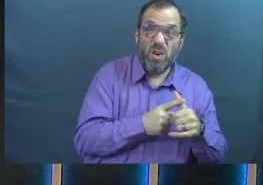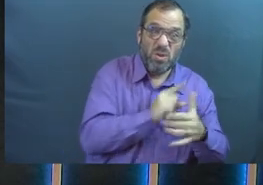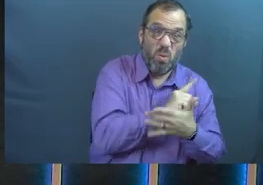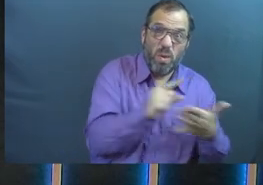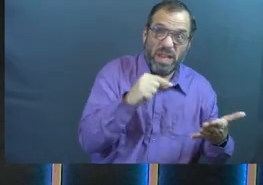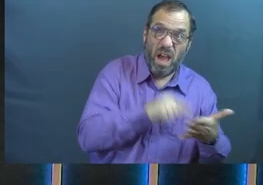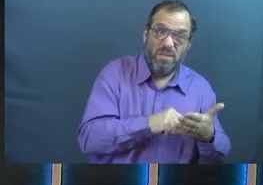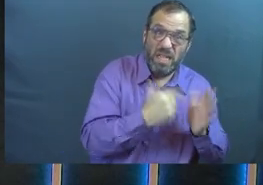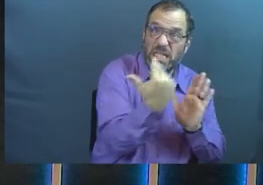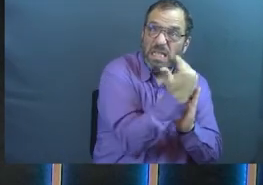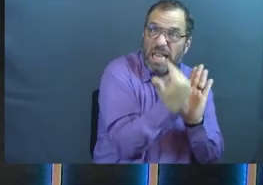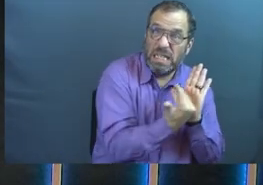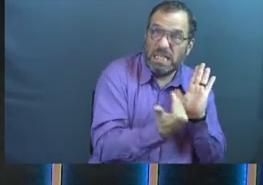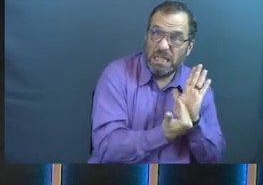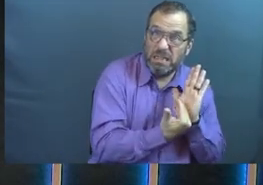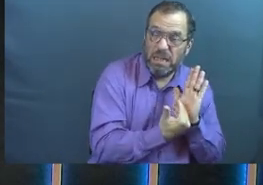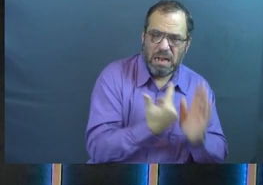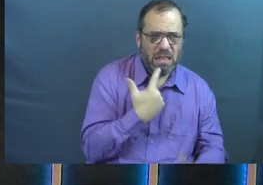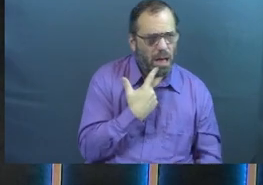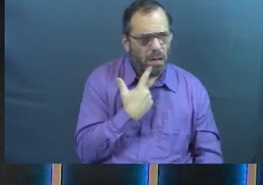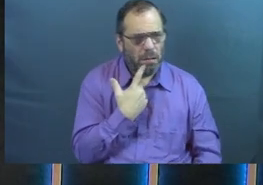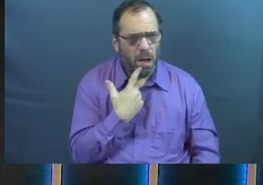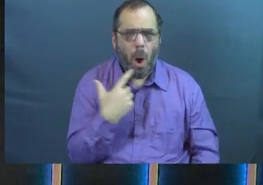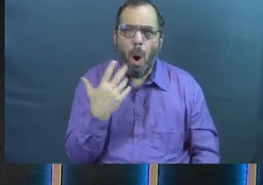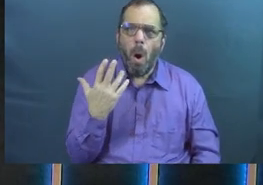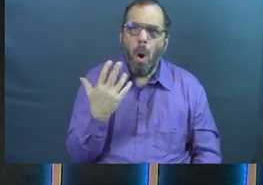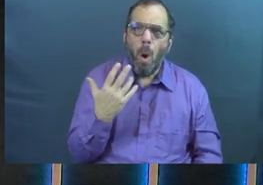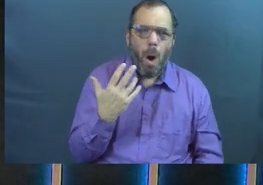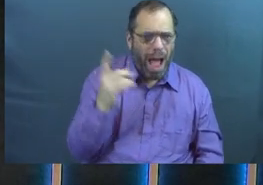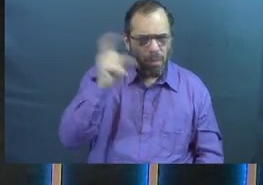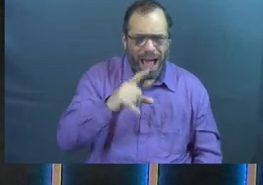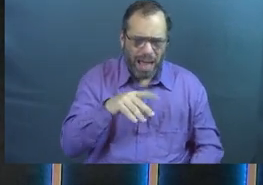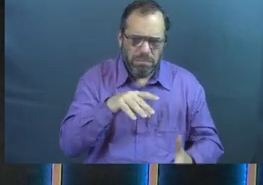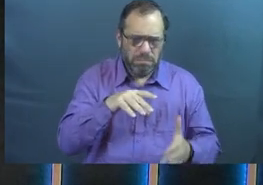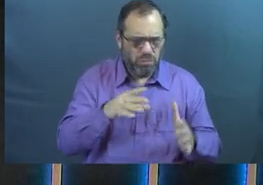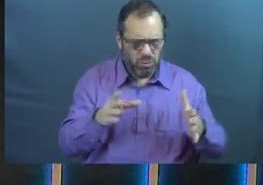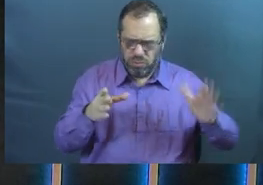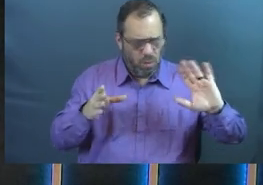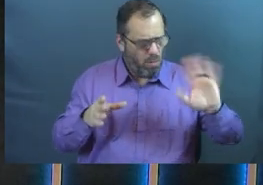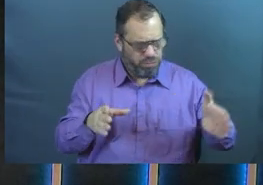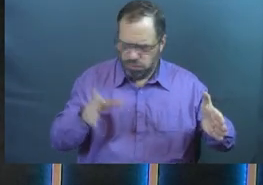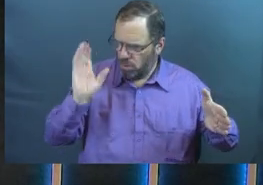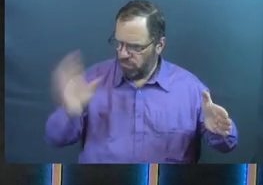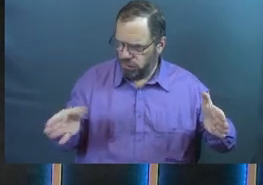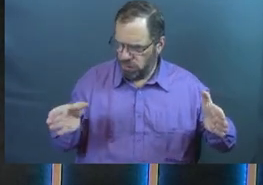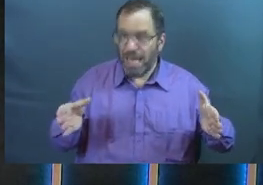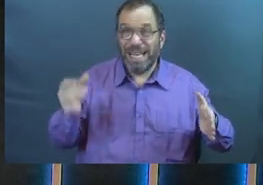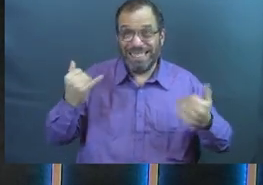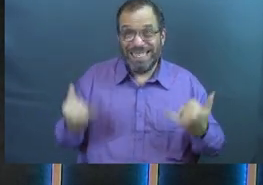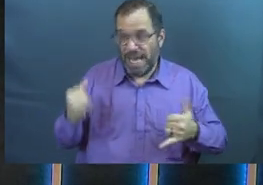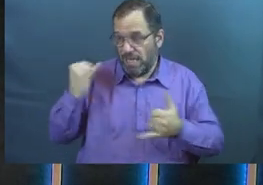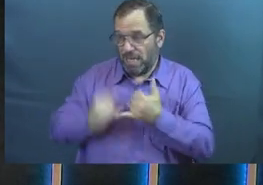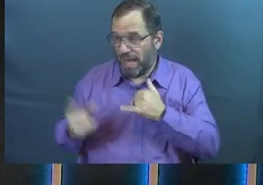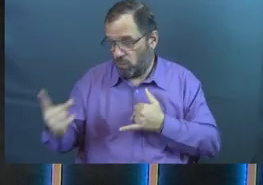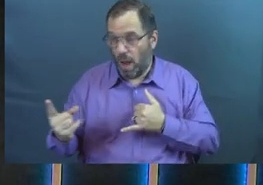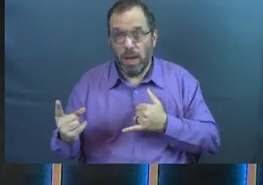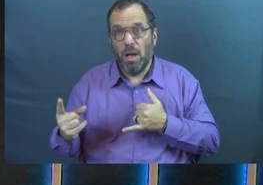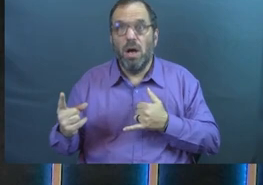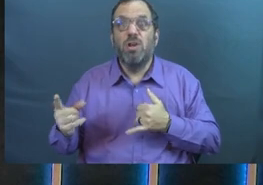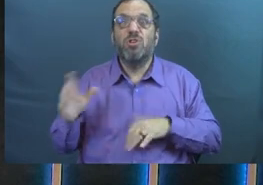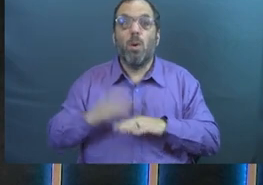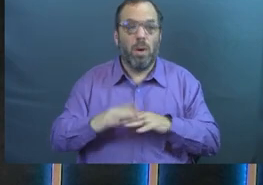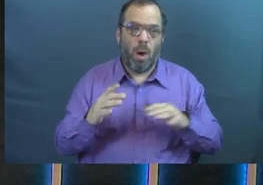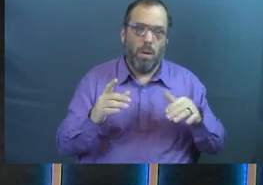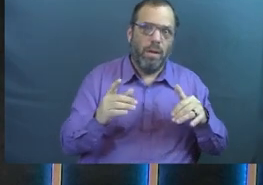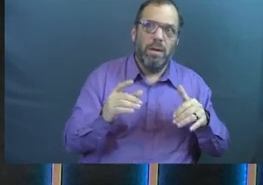week of this series, and I thought it was wise to bookend this series because today is the last one. And so we're going back